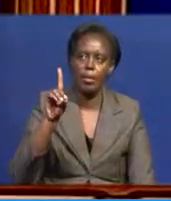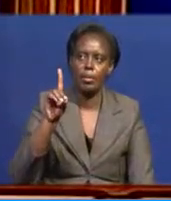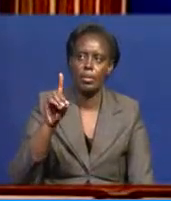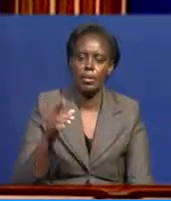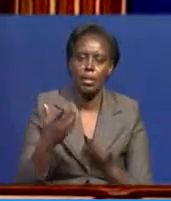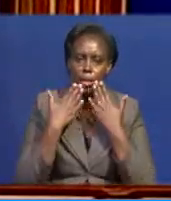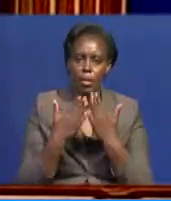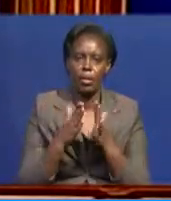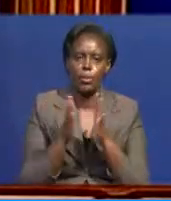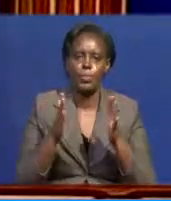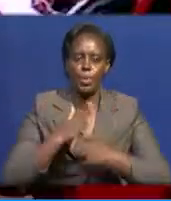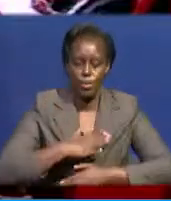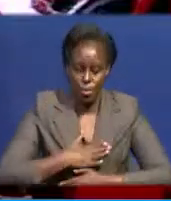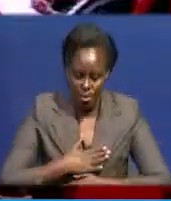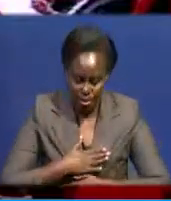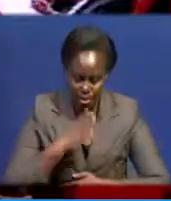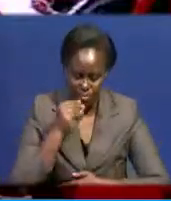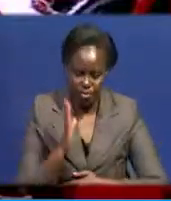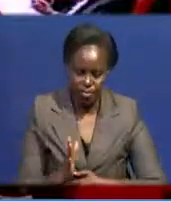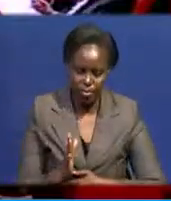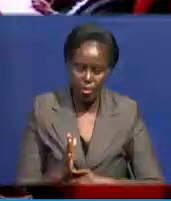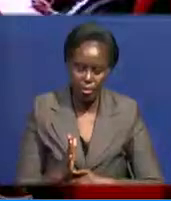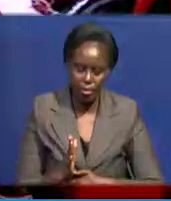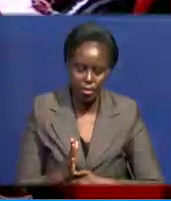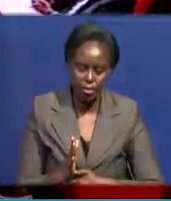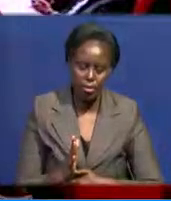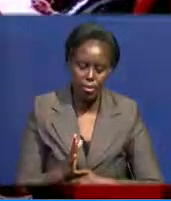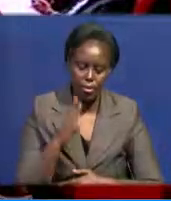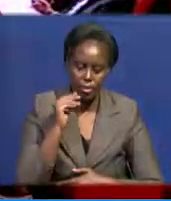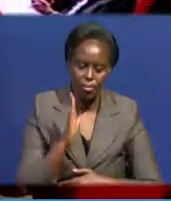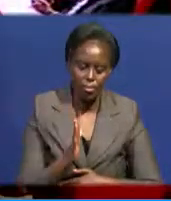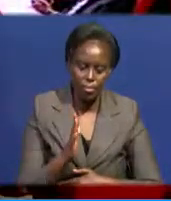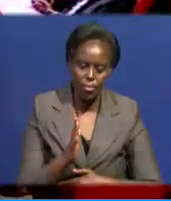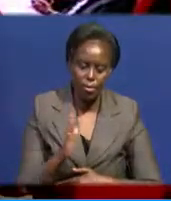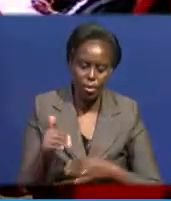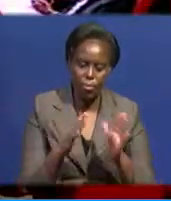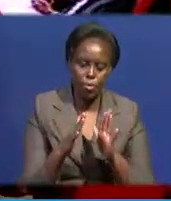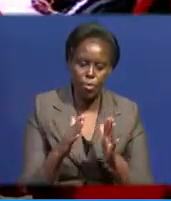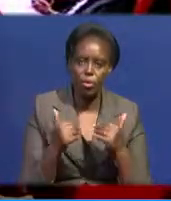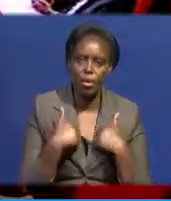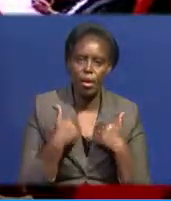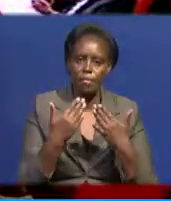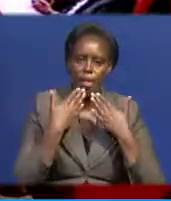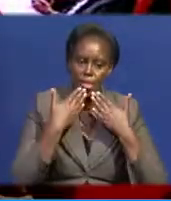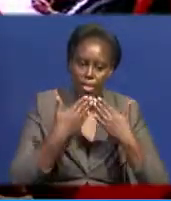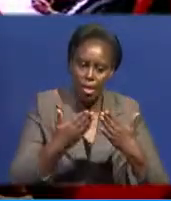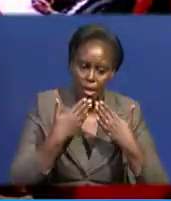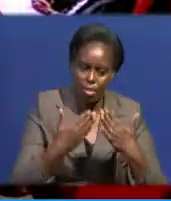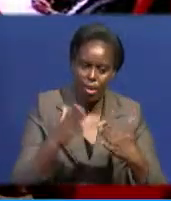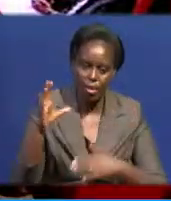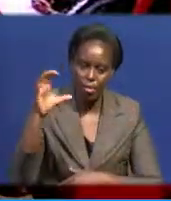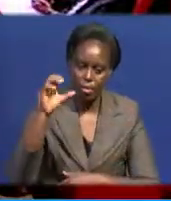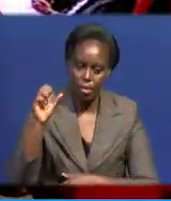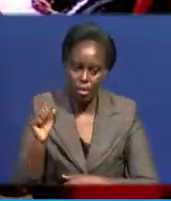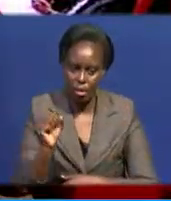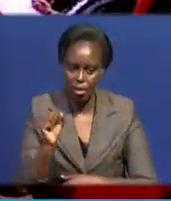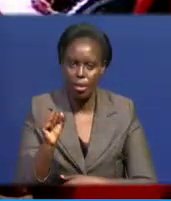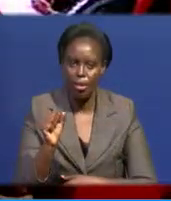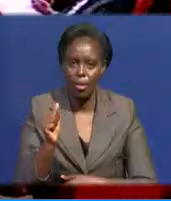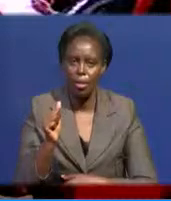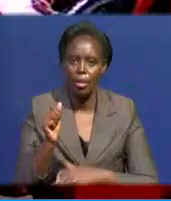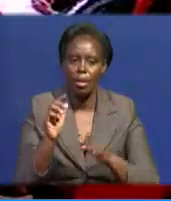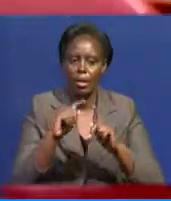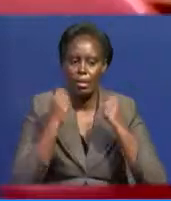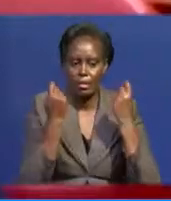Thank you very much, Honorable Speaker. Honorable Speaker, let me take this opportunity to thank the Cabinet Secretary and her